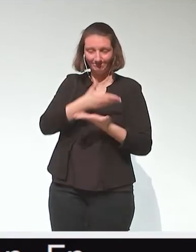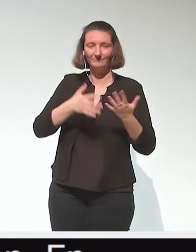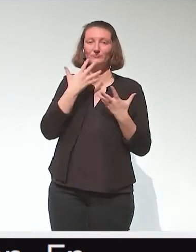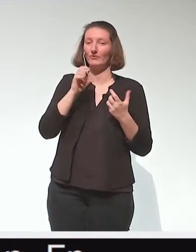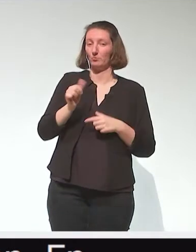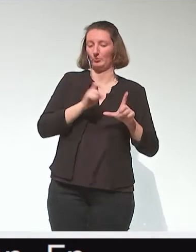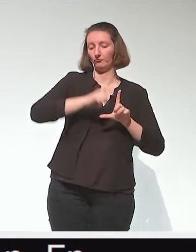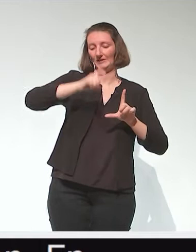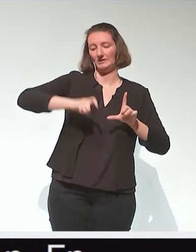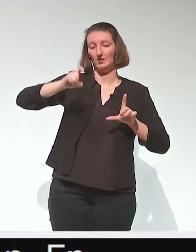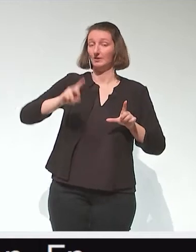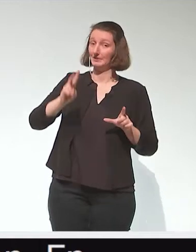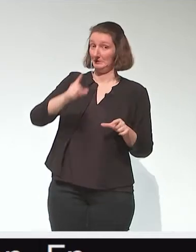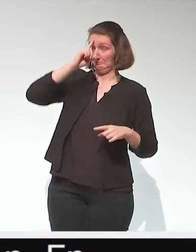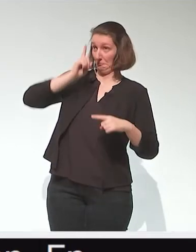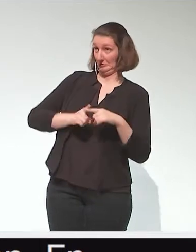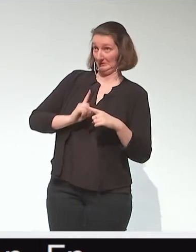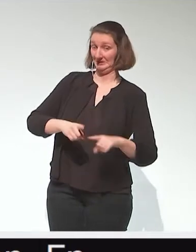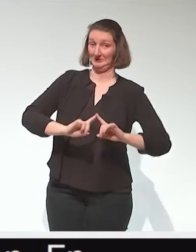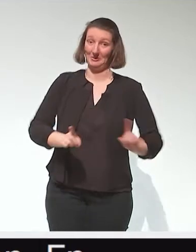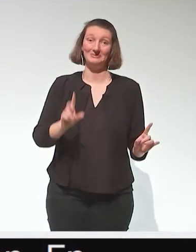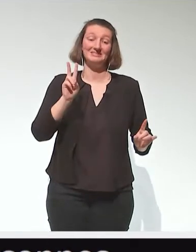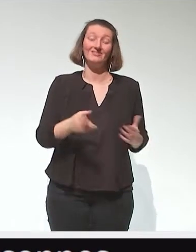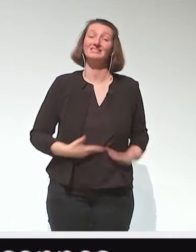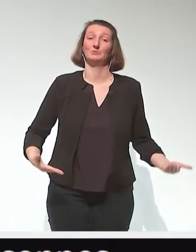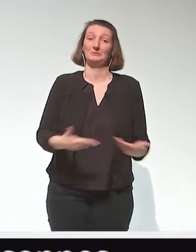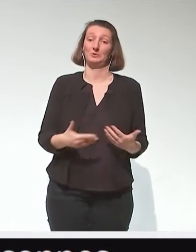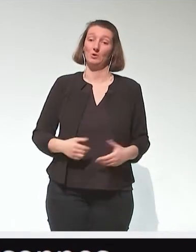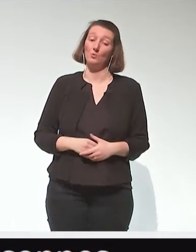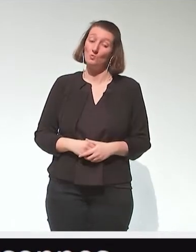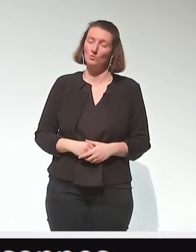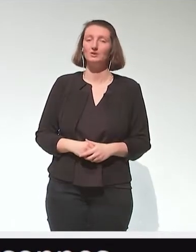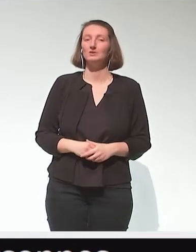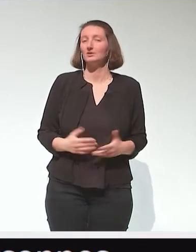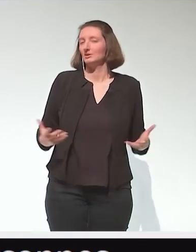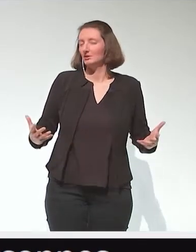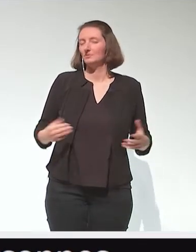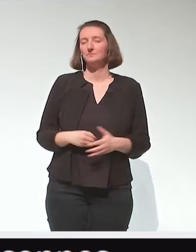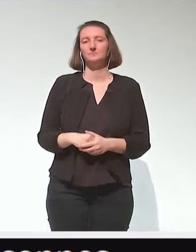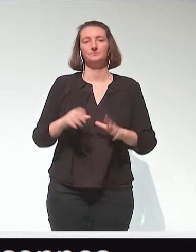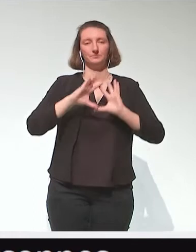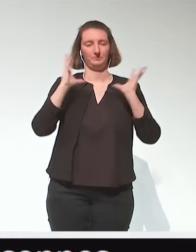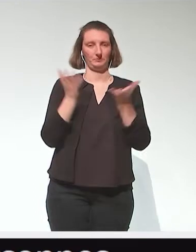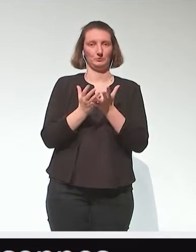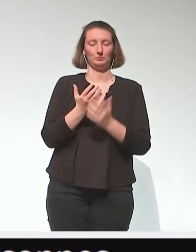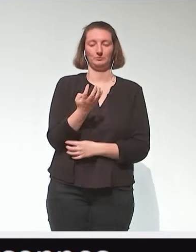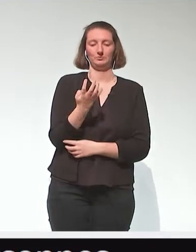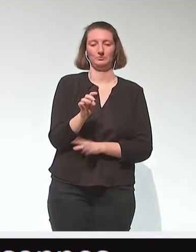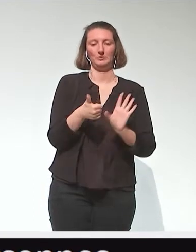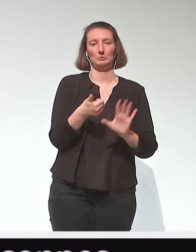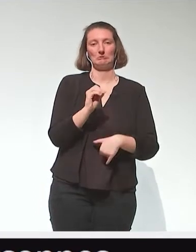Czech Republic. We register about 460,000 of persons with